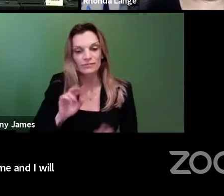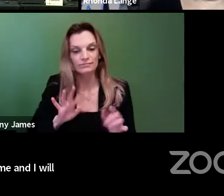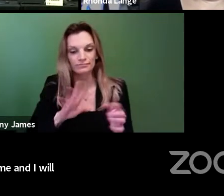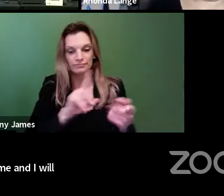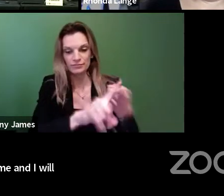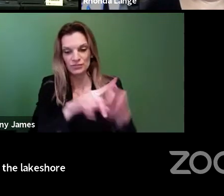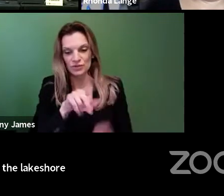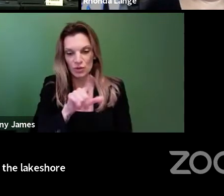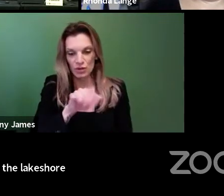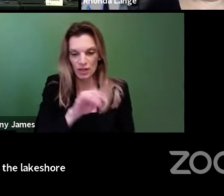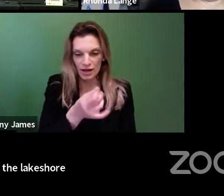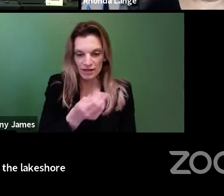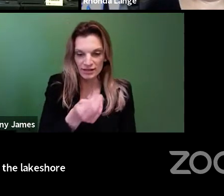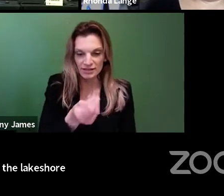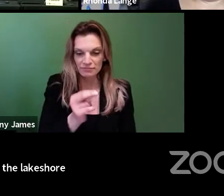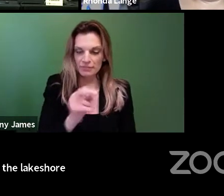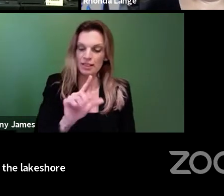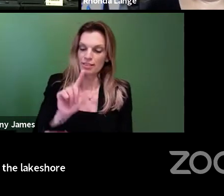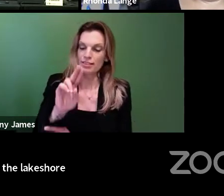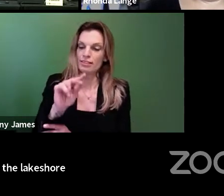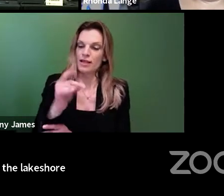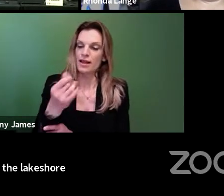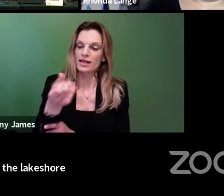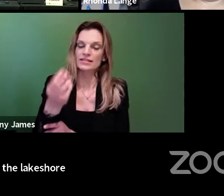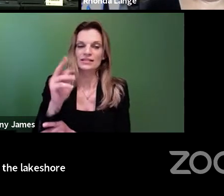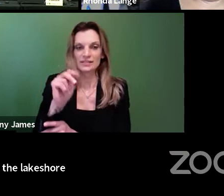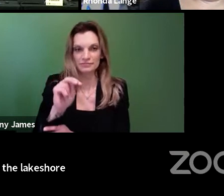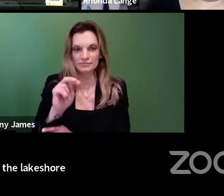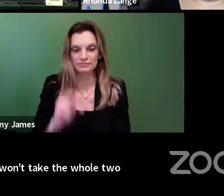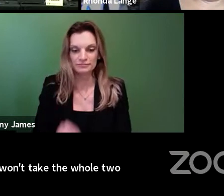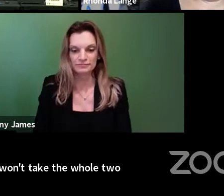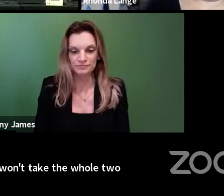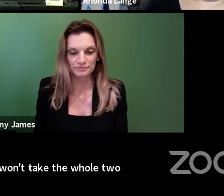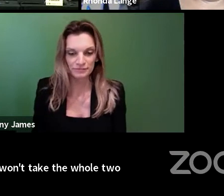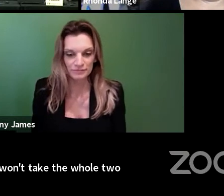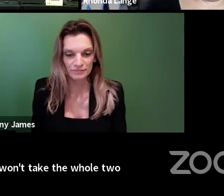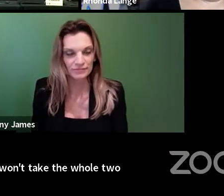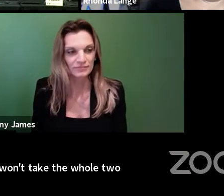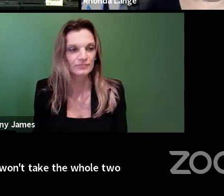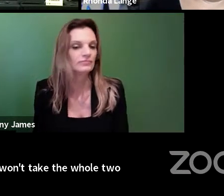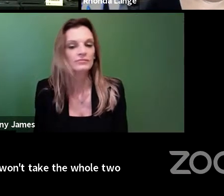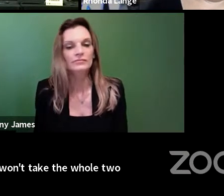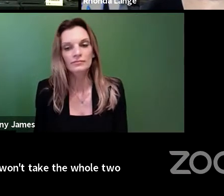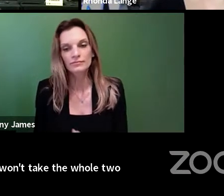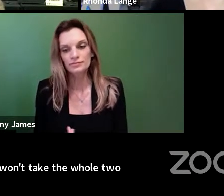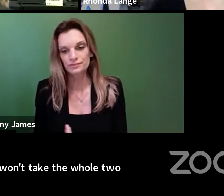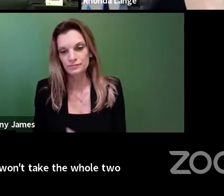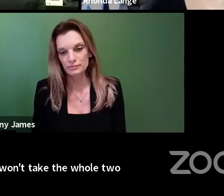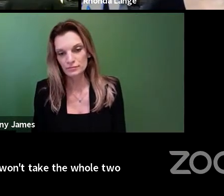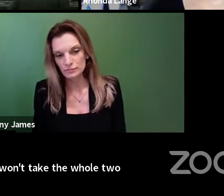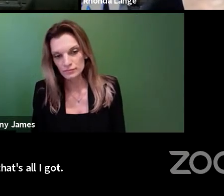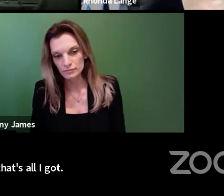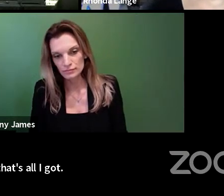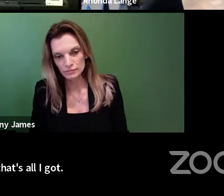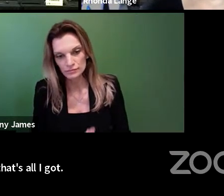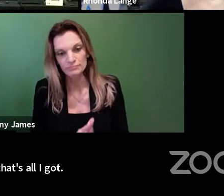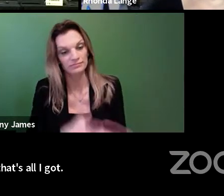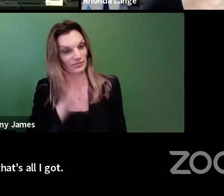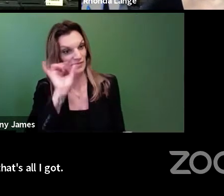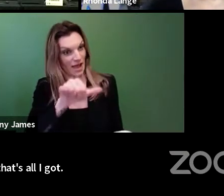the whole 2 minutes. That's my spiel. That's all I got. Thanks. All that grand entrance in this.